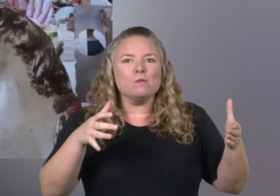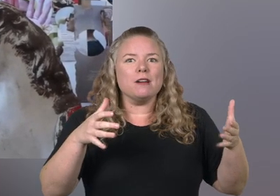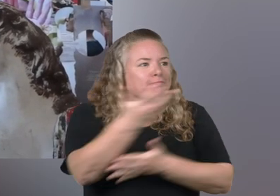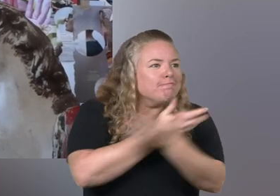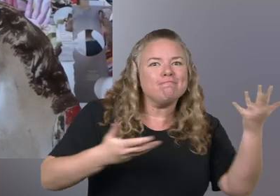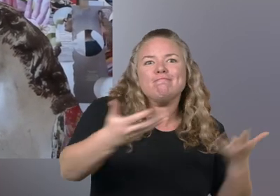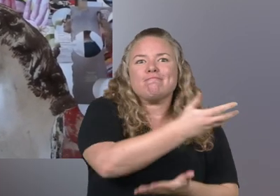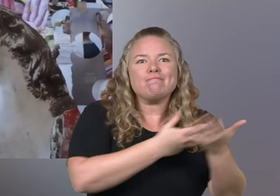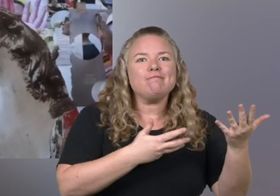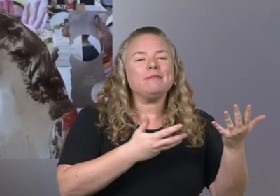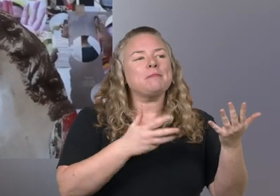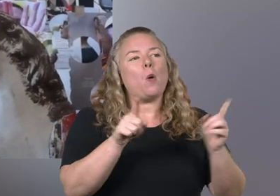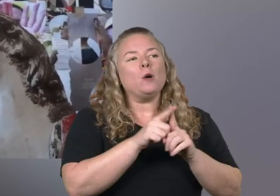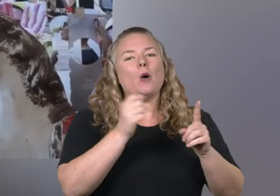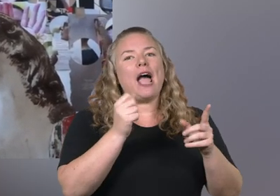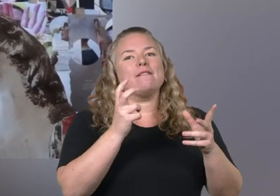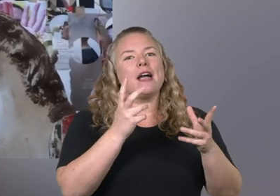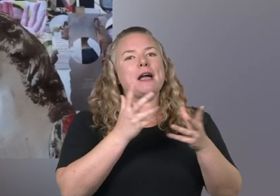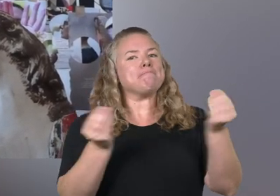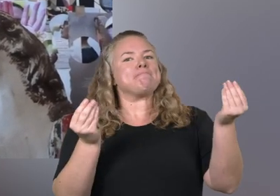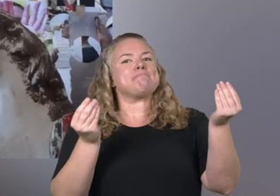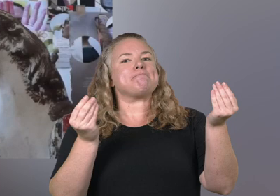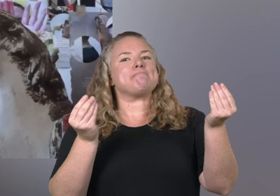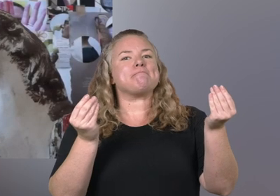feeling of collectivism, but you also lose